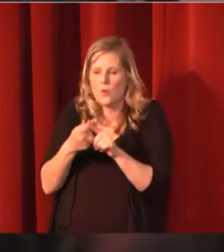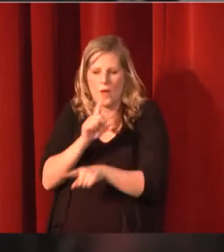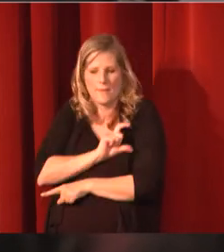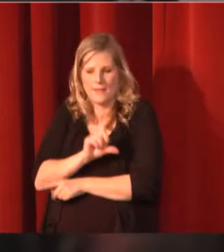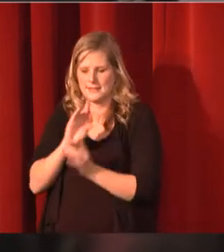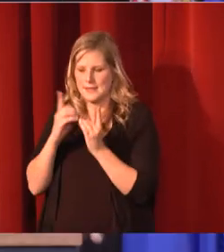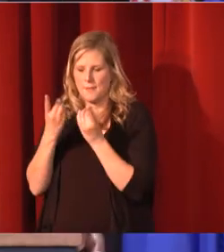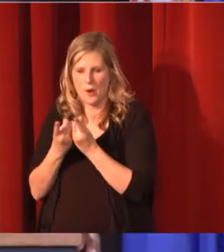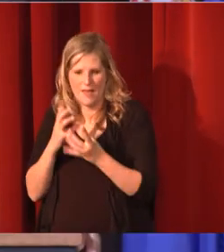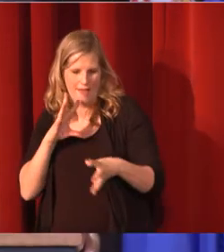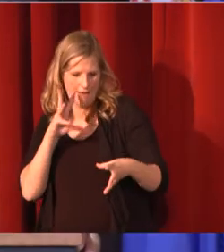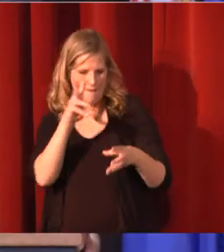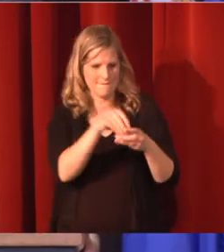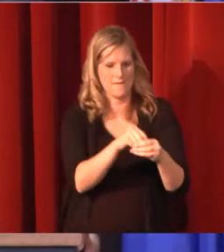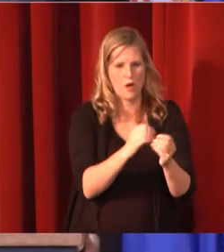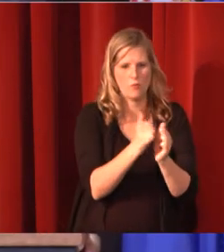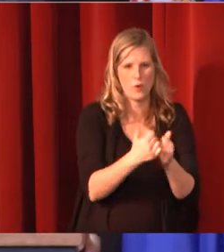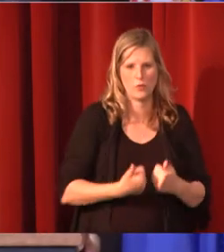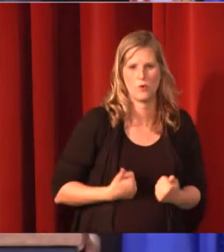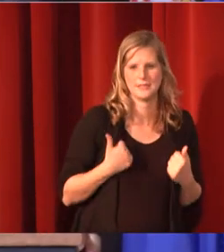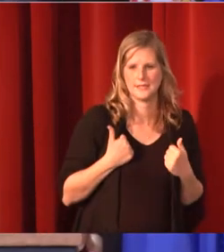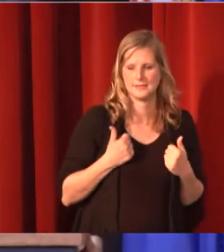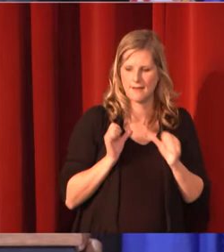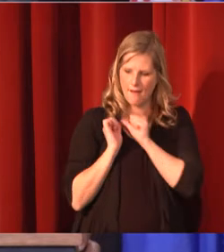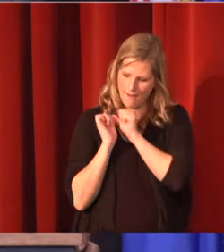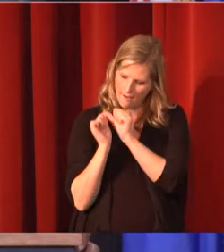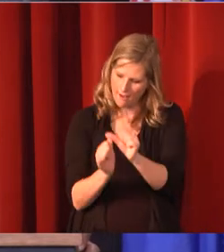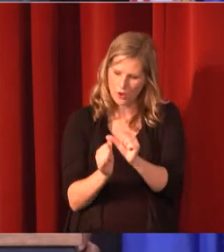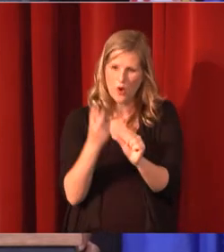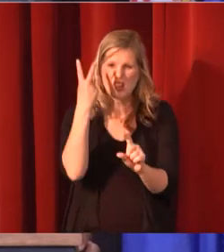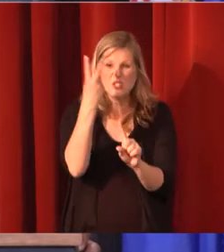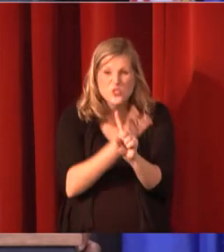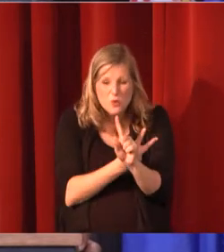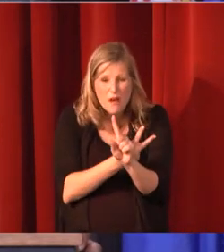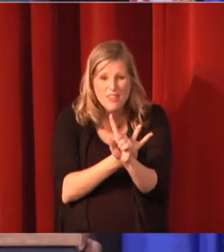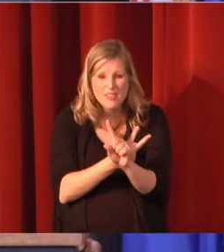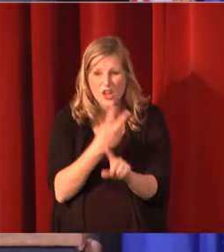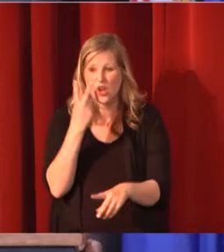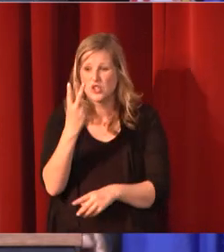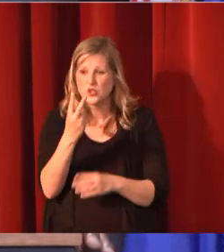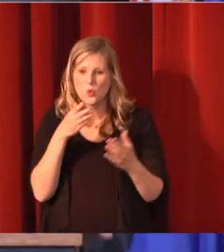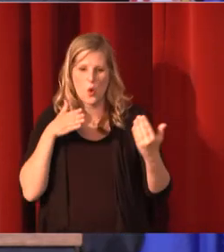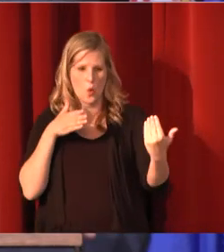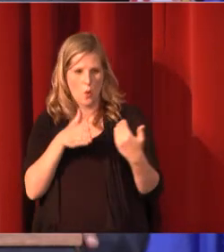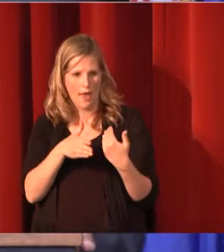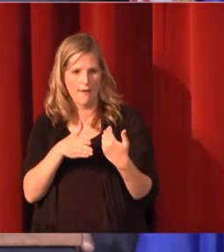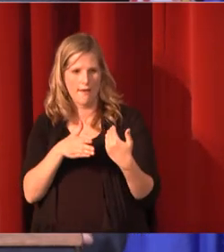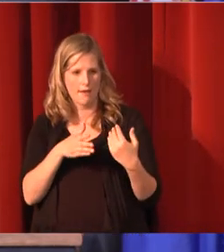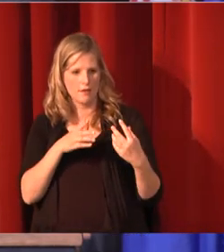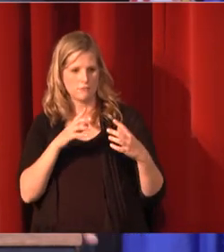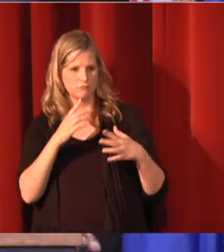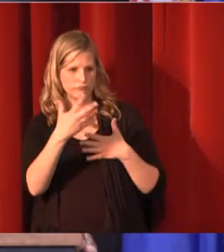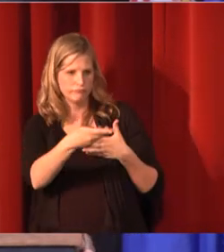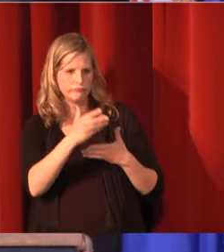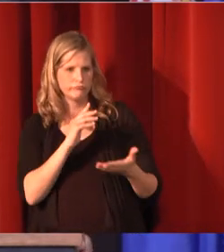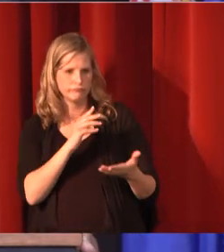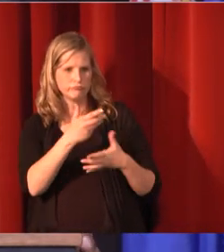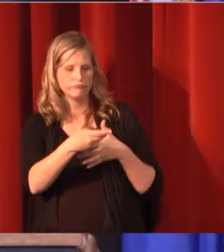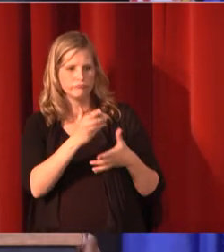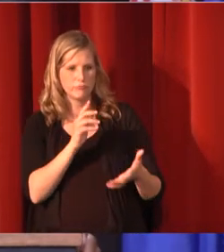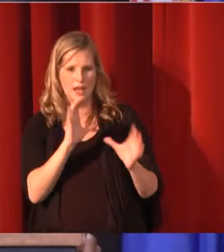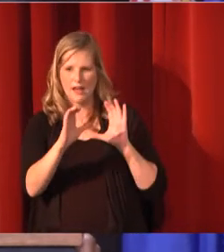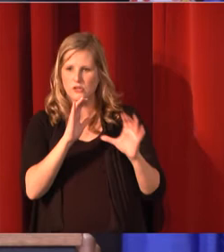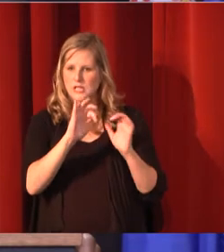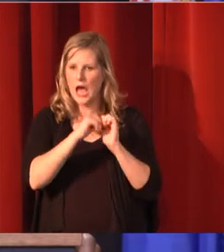engaged residents in an ongoing two-month two-way conversation about what our